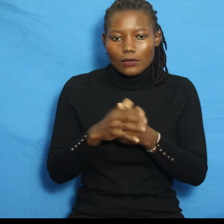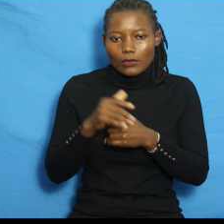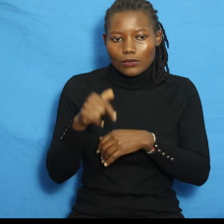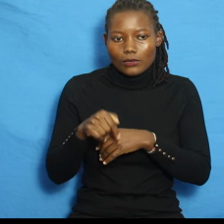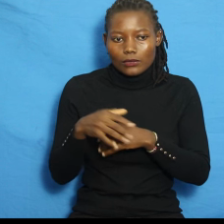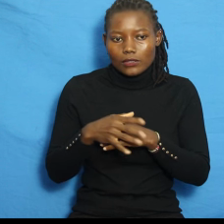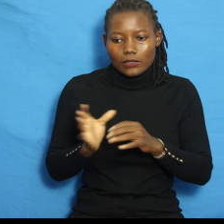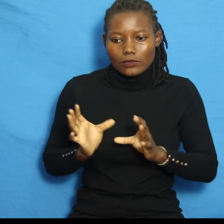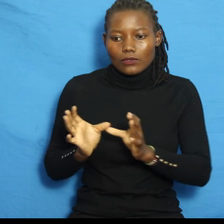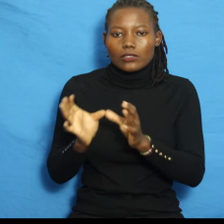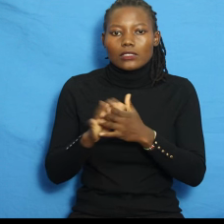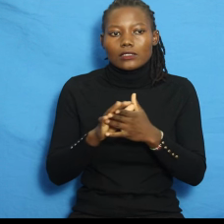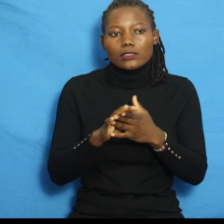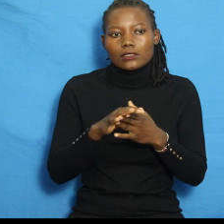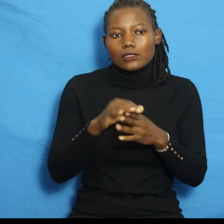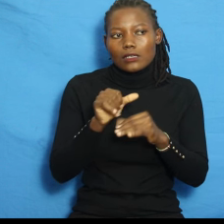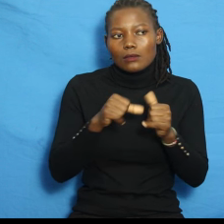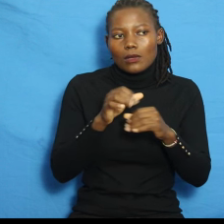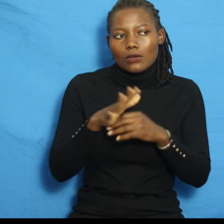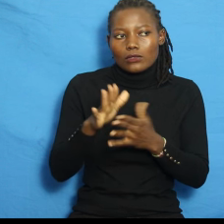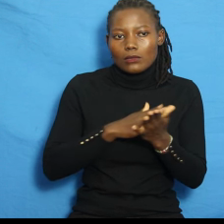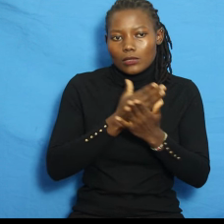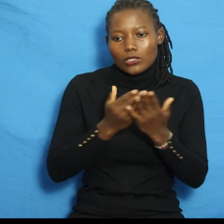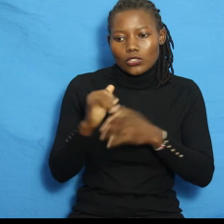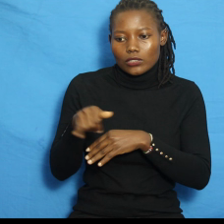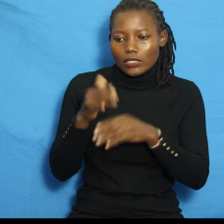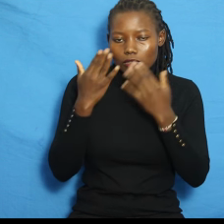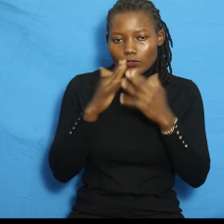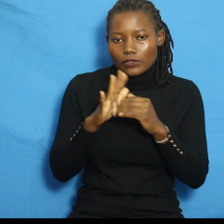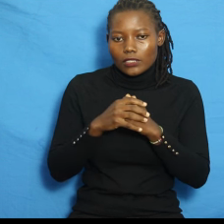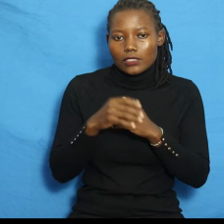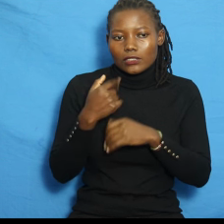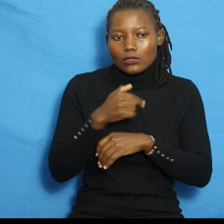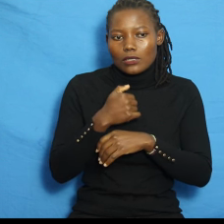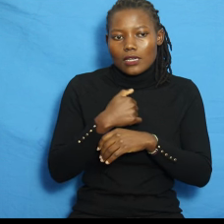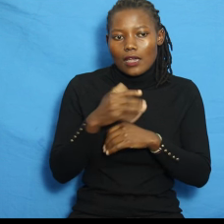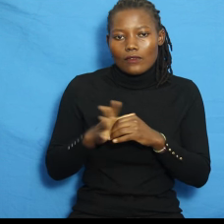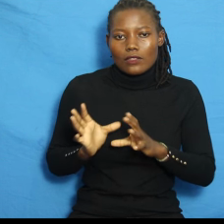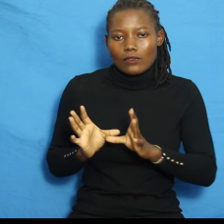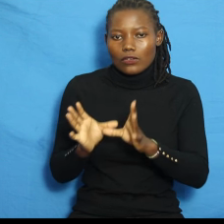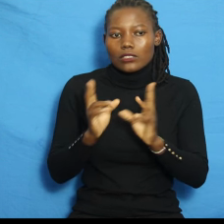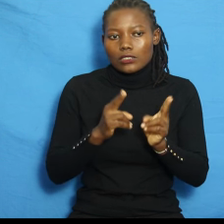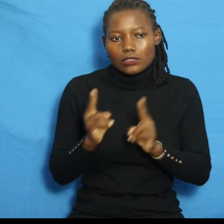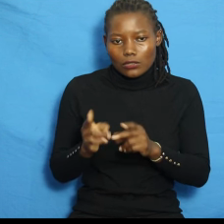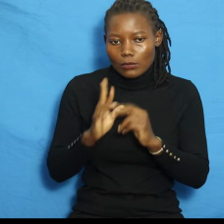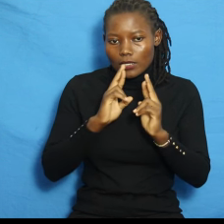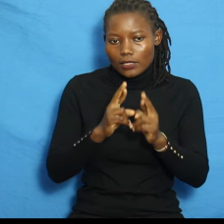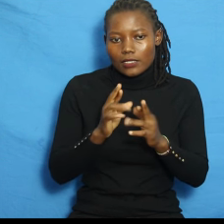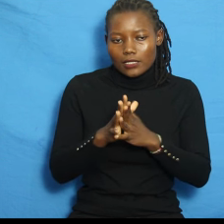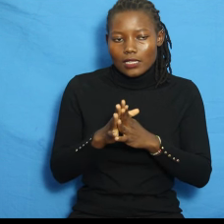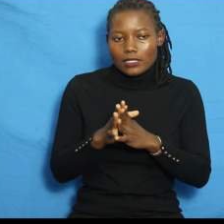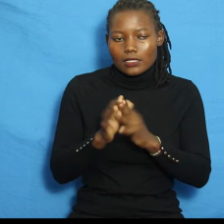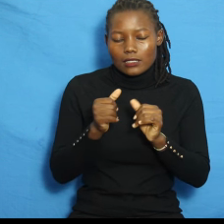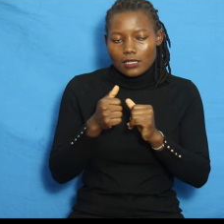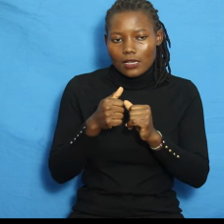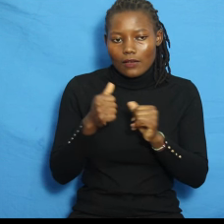fluid forces, in terms of application, just to finish up, the fluid forces normally result in a considerable